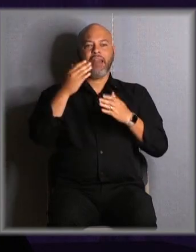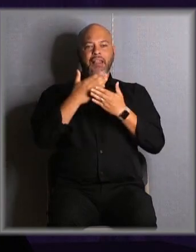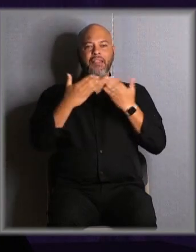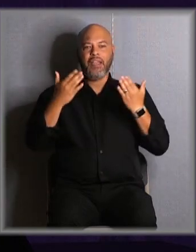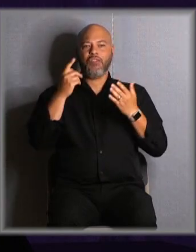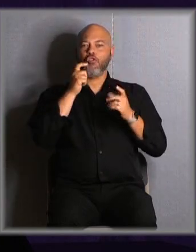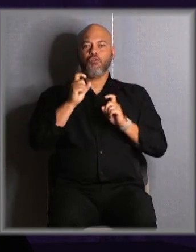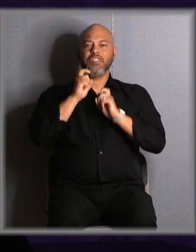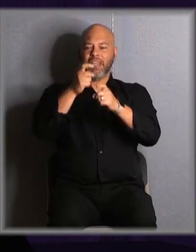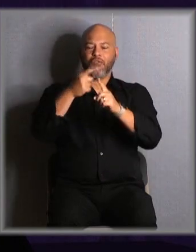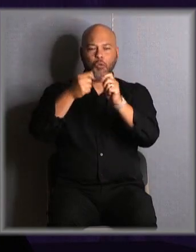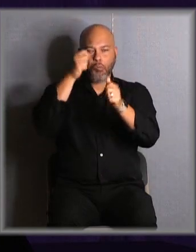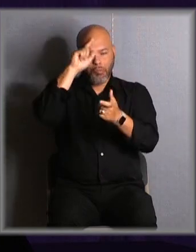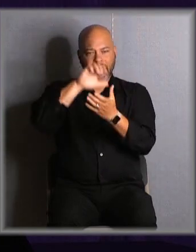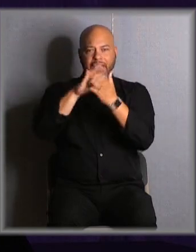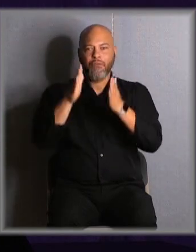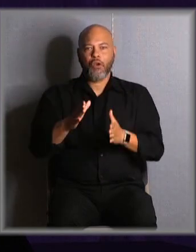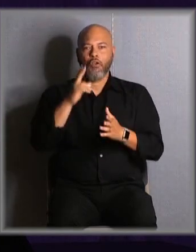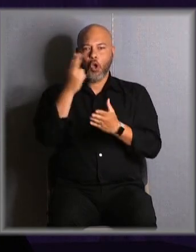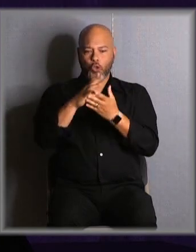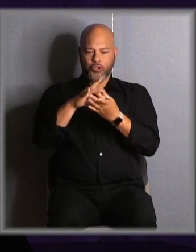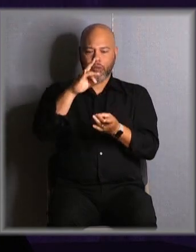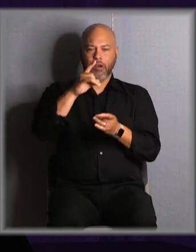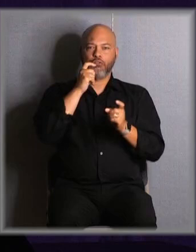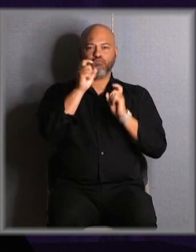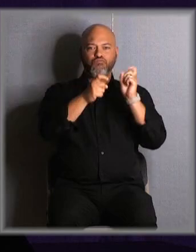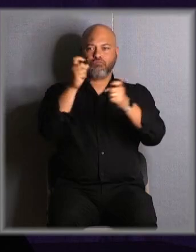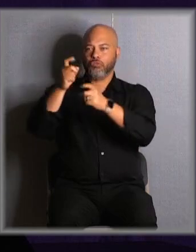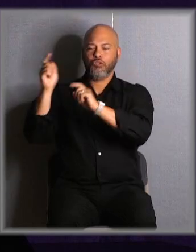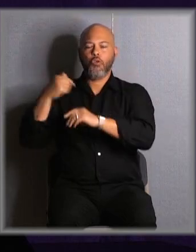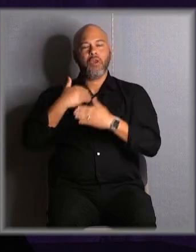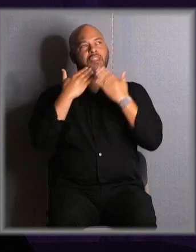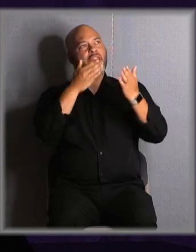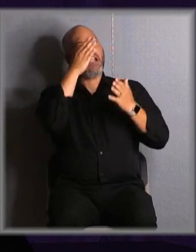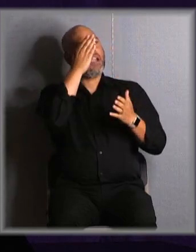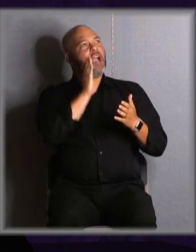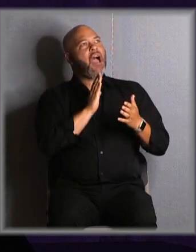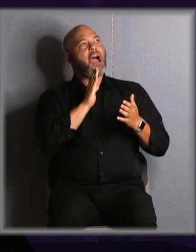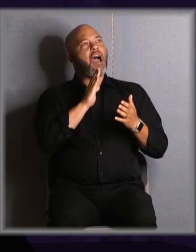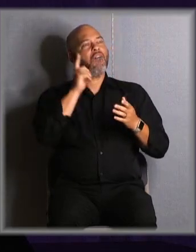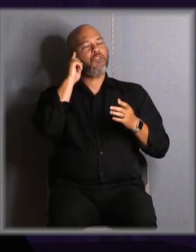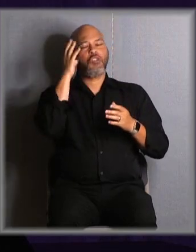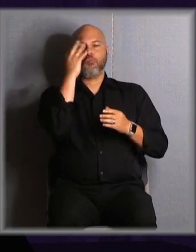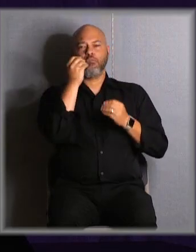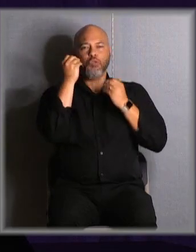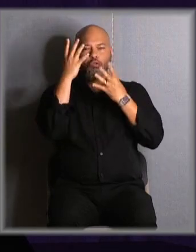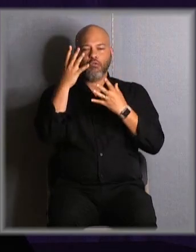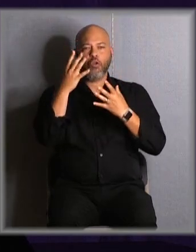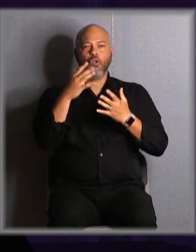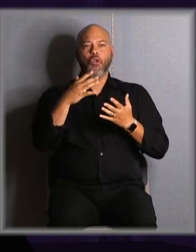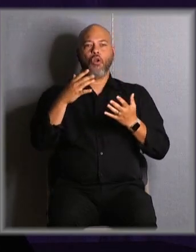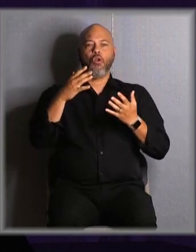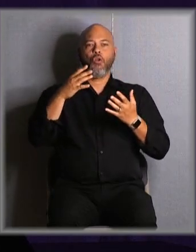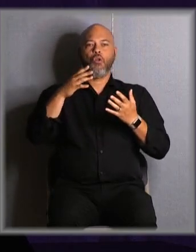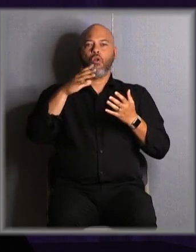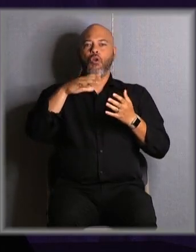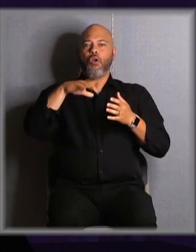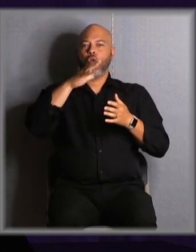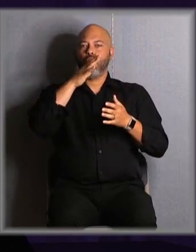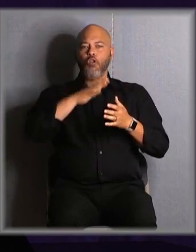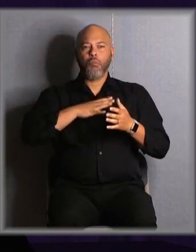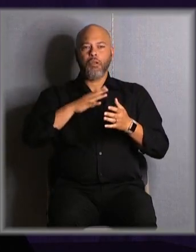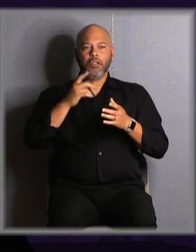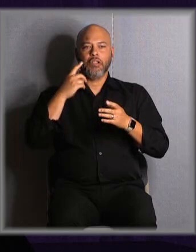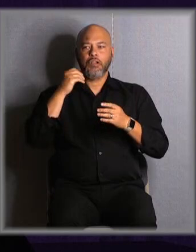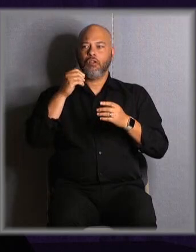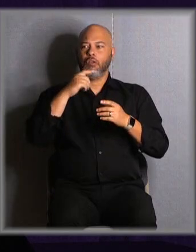every blood believer, the gift of the Holy Spirit. Amen. And we thank God for this beautiful lady that God has blessed to